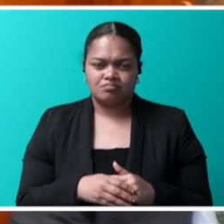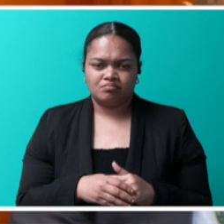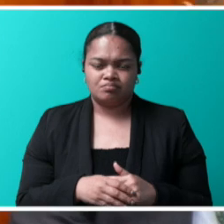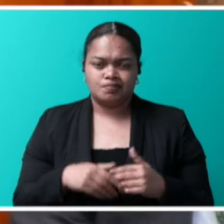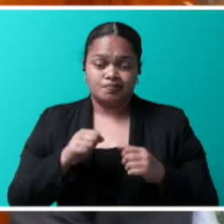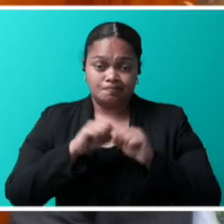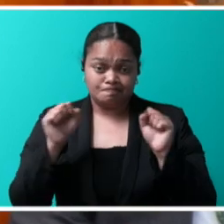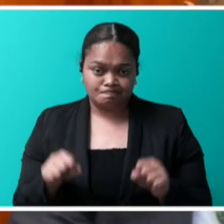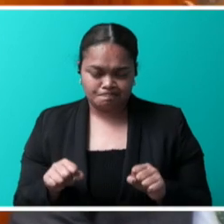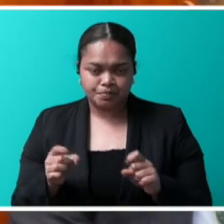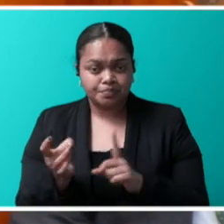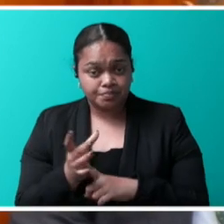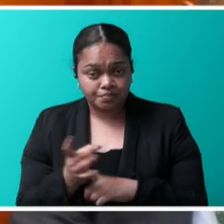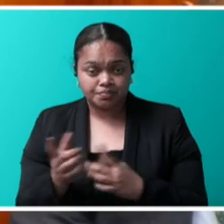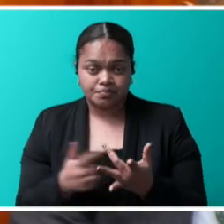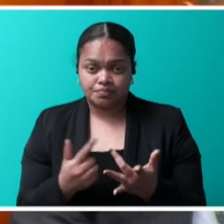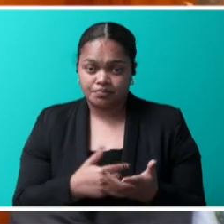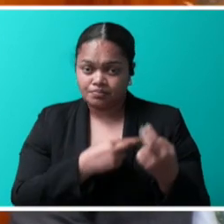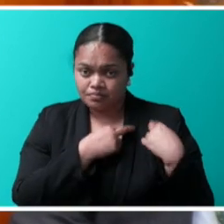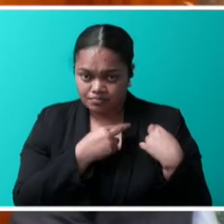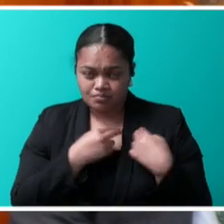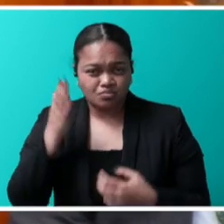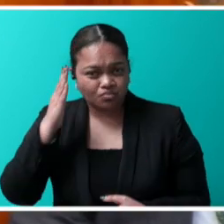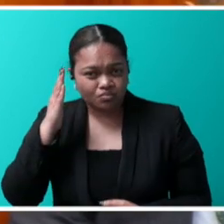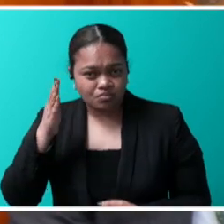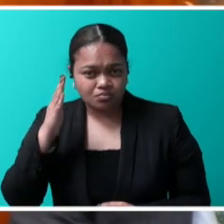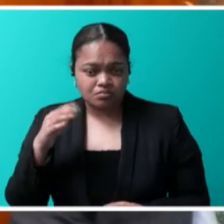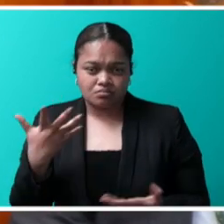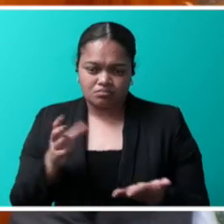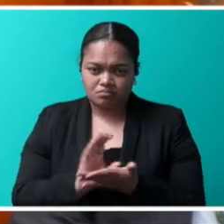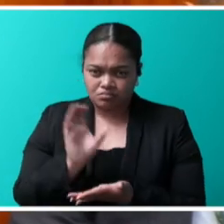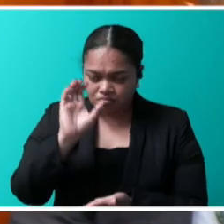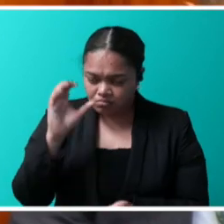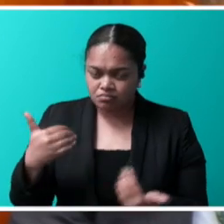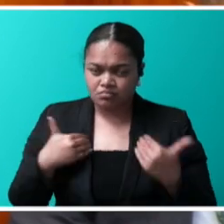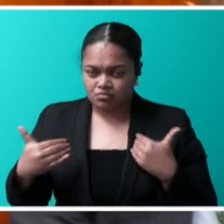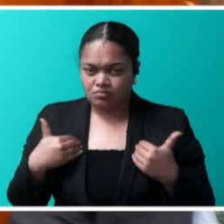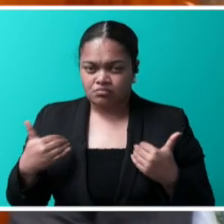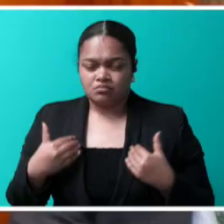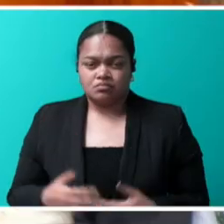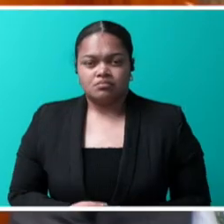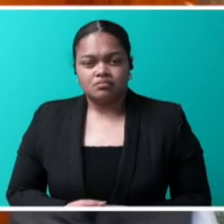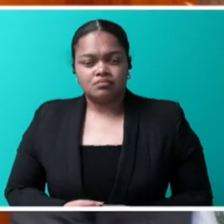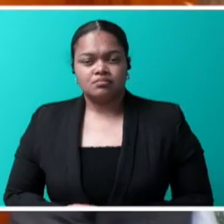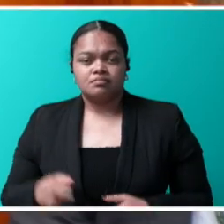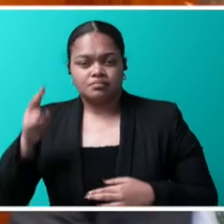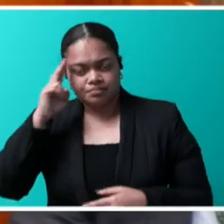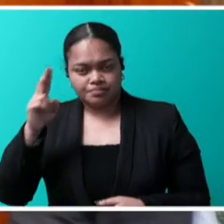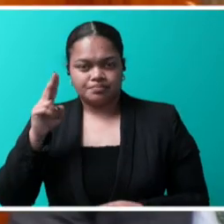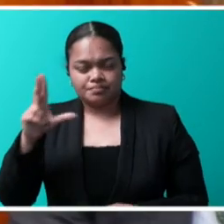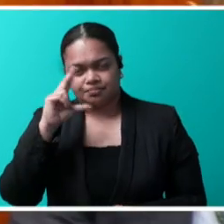Equally important are the roles of the schools, colleges, and universities in building national